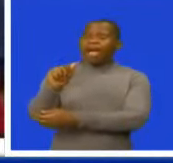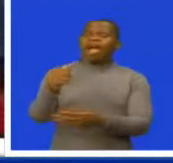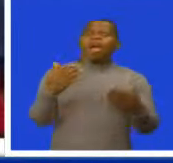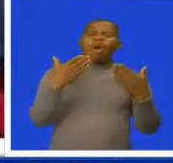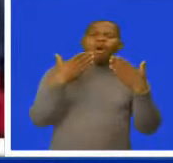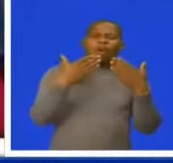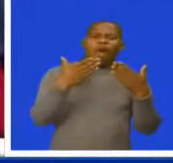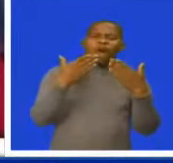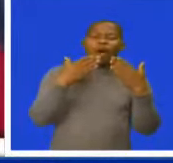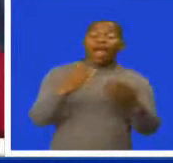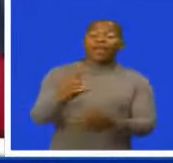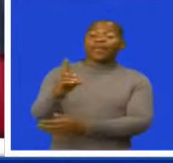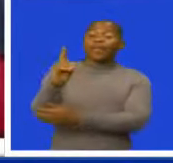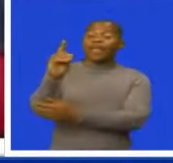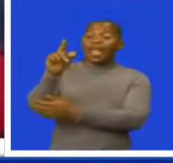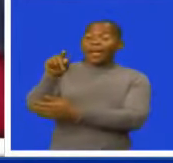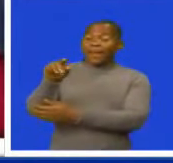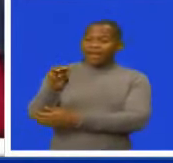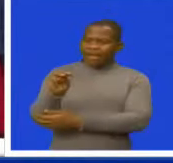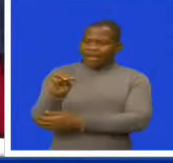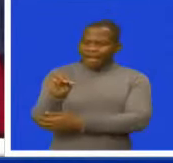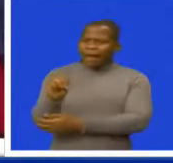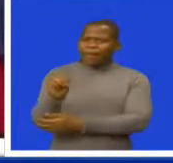liphini landvunankulu